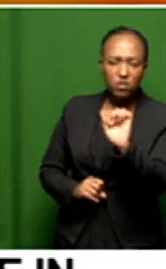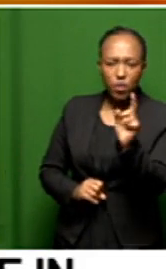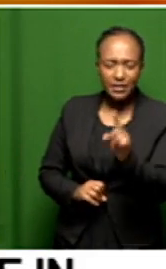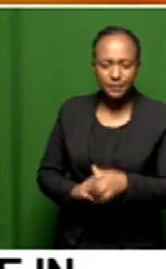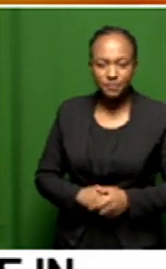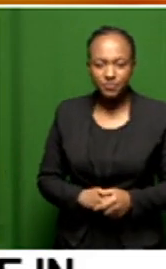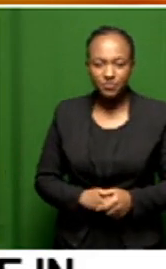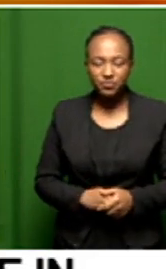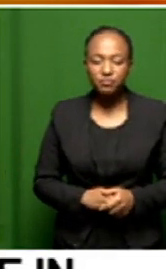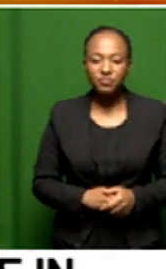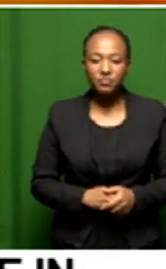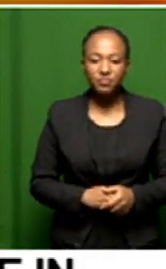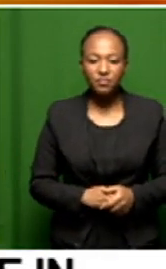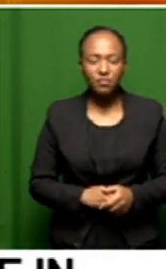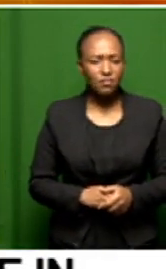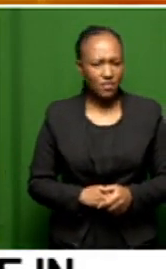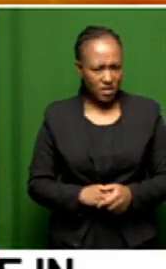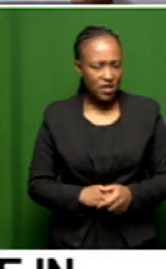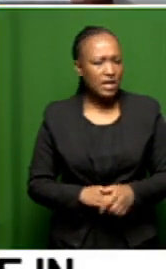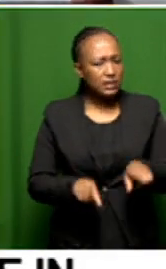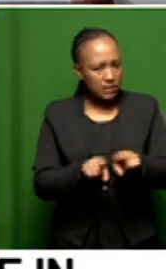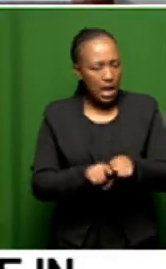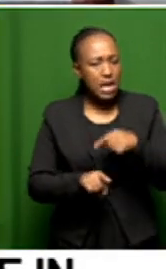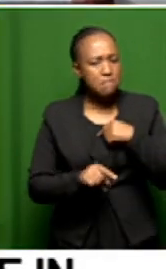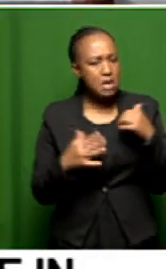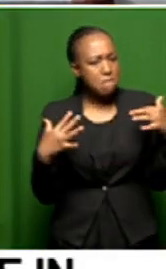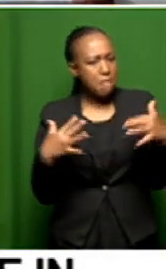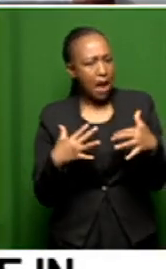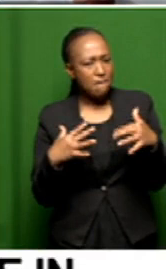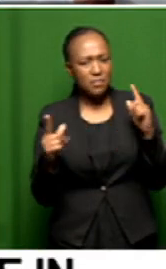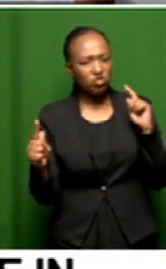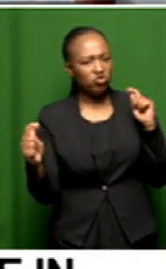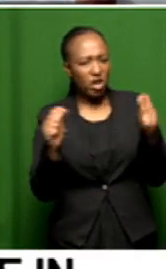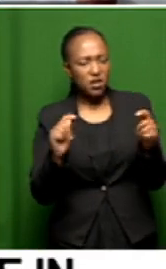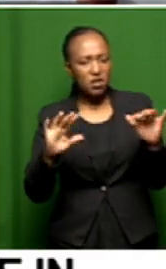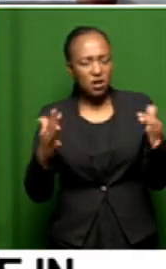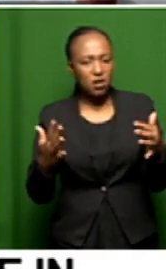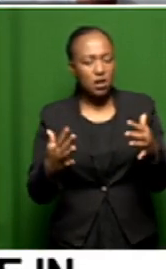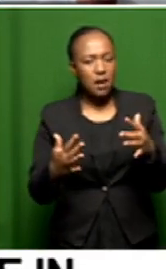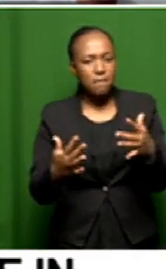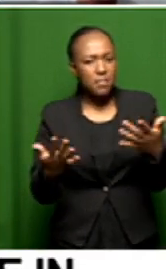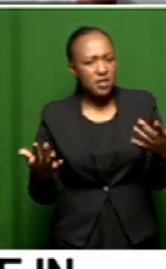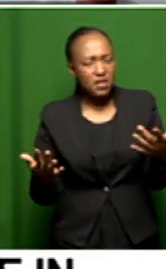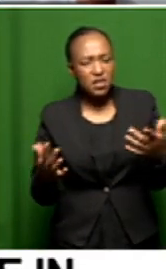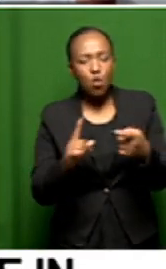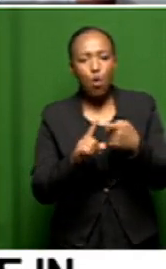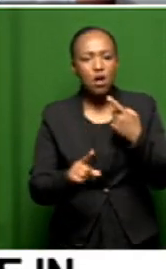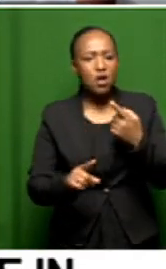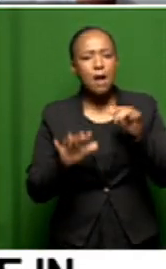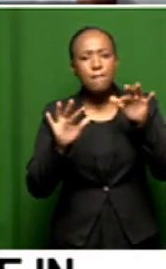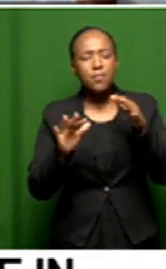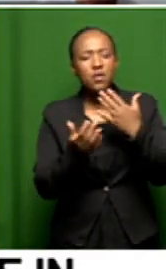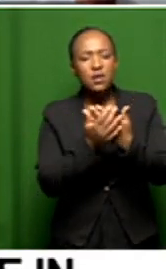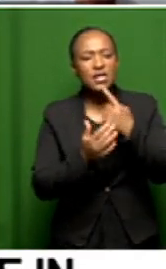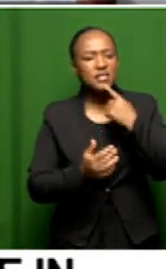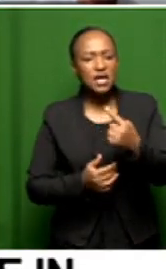I'm really baffled as to how it will be possible to make changes. I mean, it will sound very apologetic from people saying we've been here for